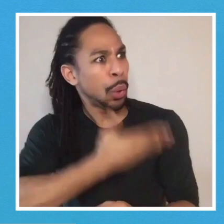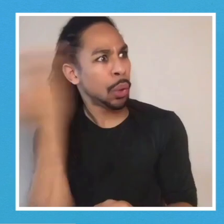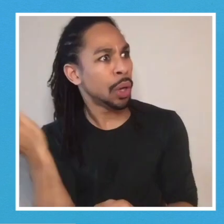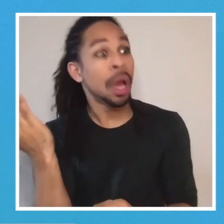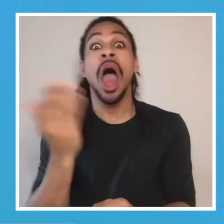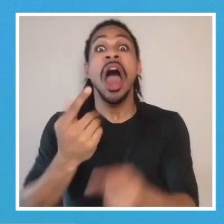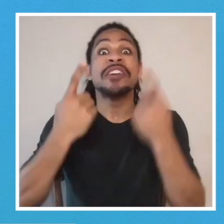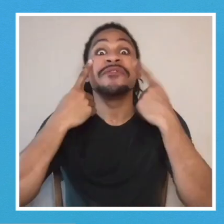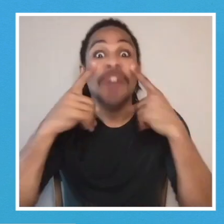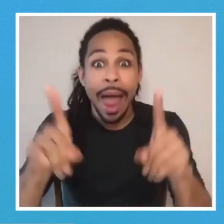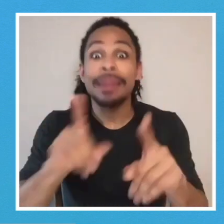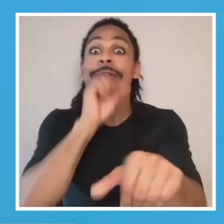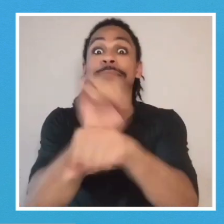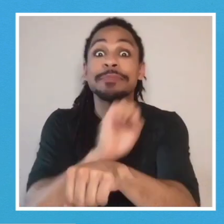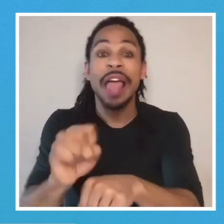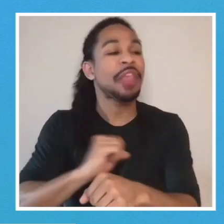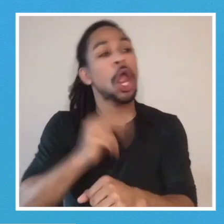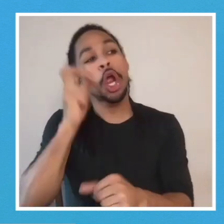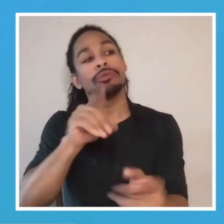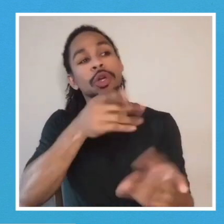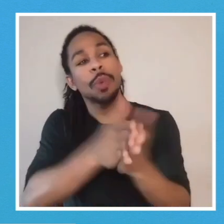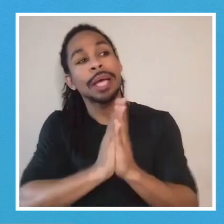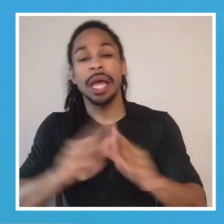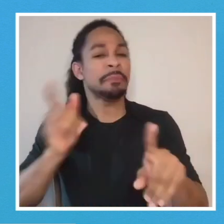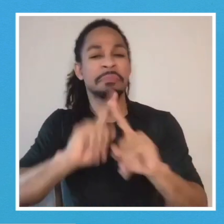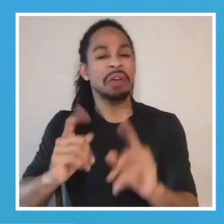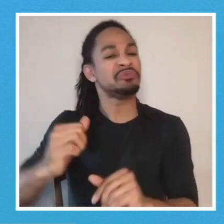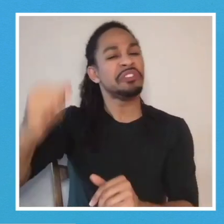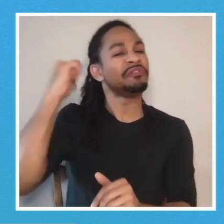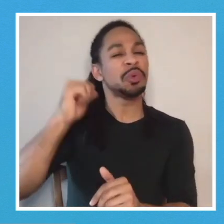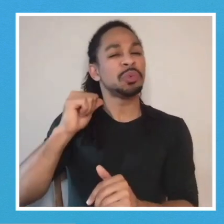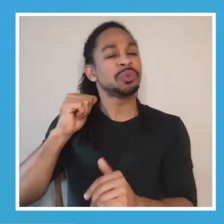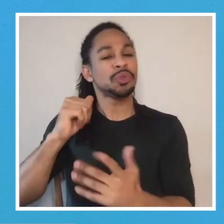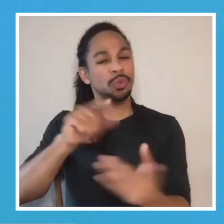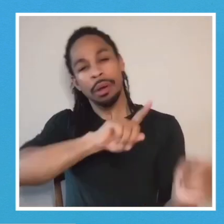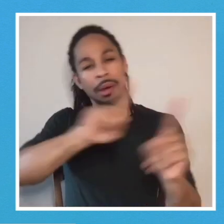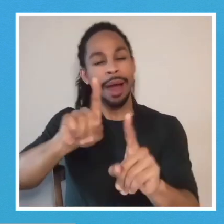requests, and basically they refused to come to the follow-up meeting.